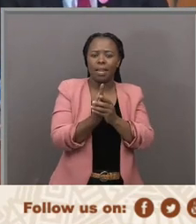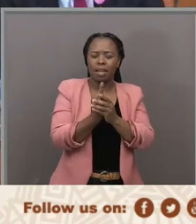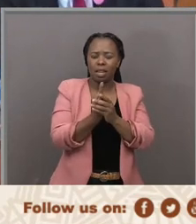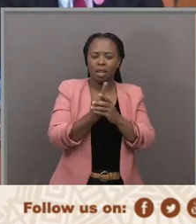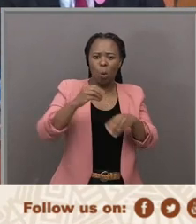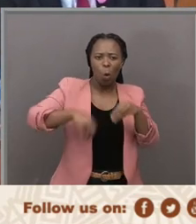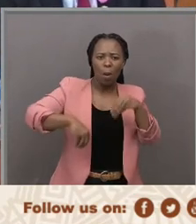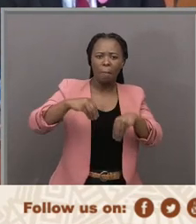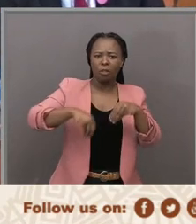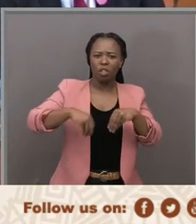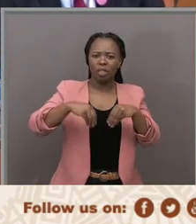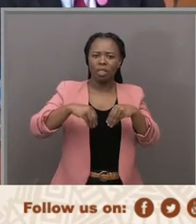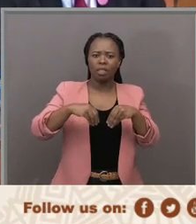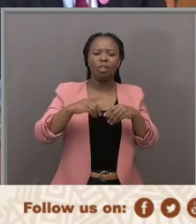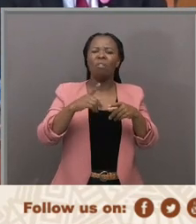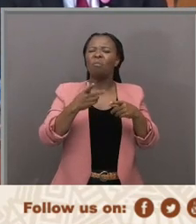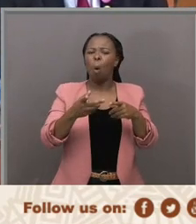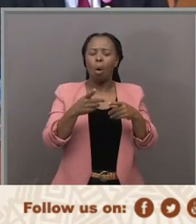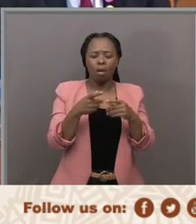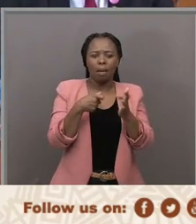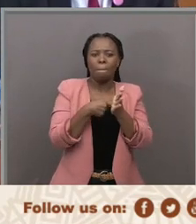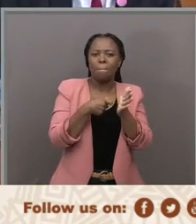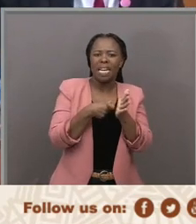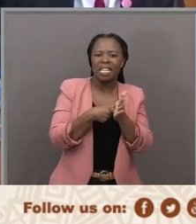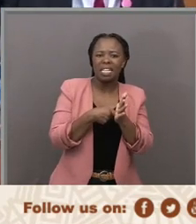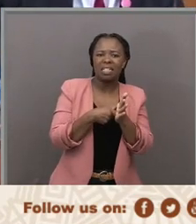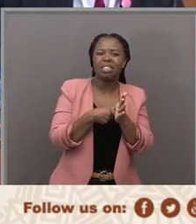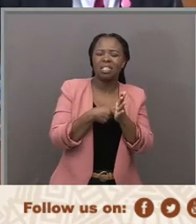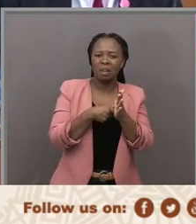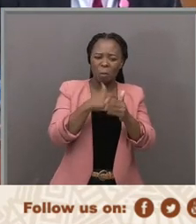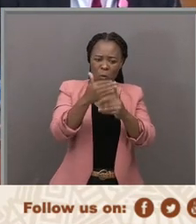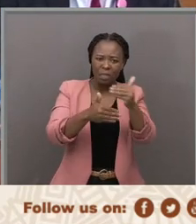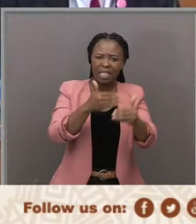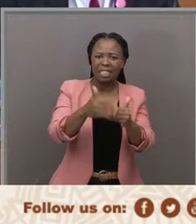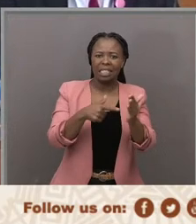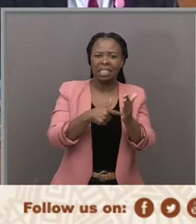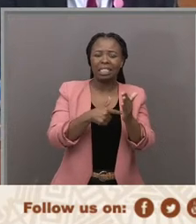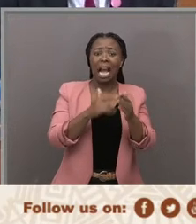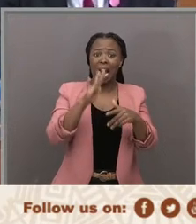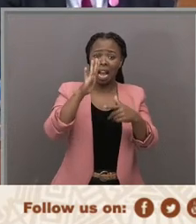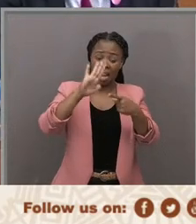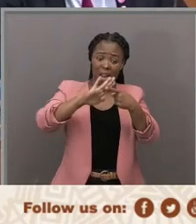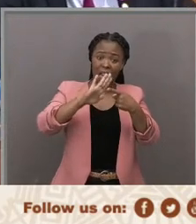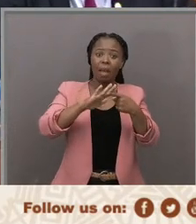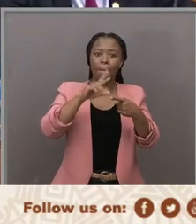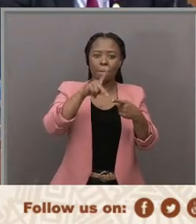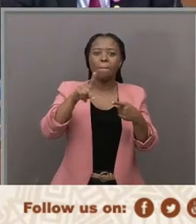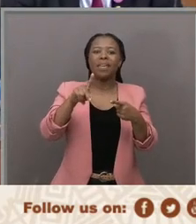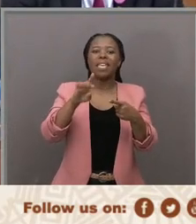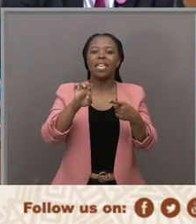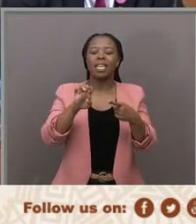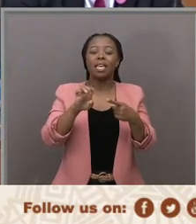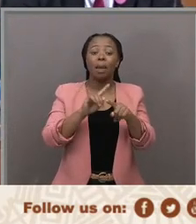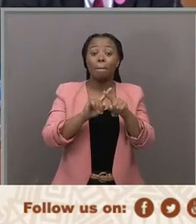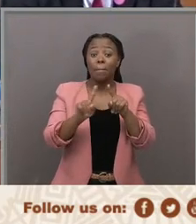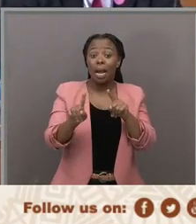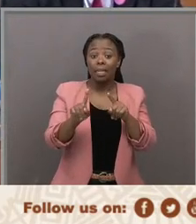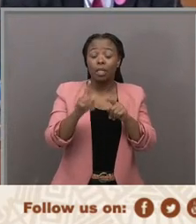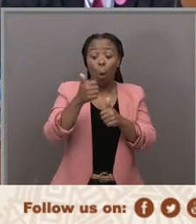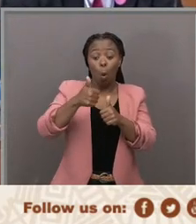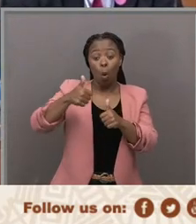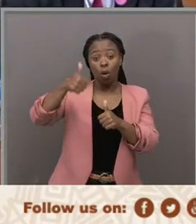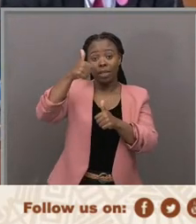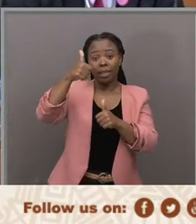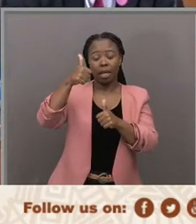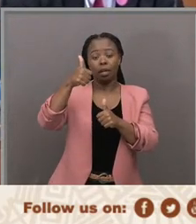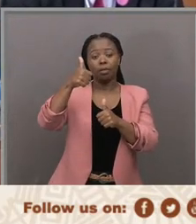in procurement processes, in this particular case about PPE, but the Auditor General and the Special